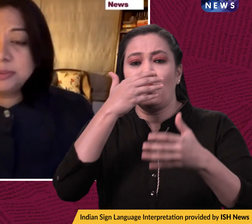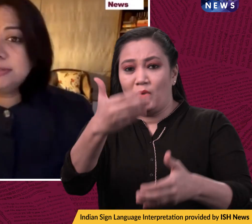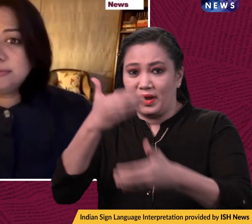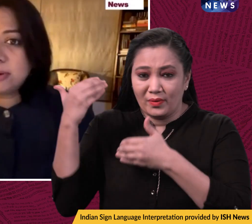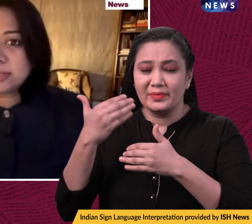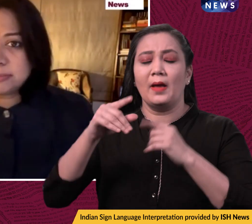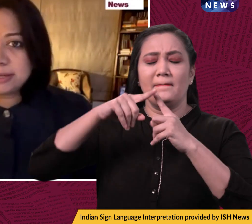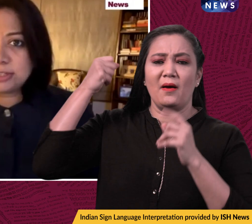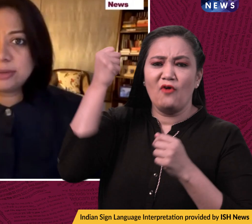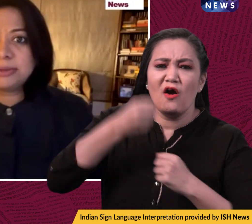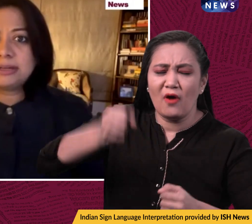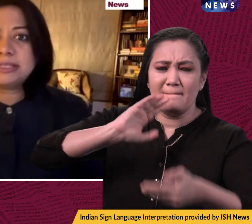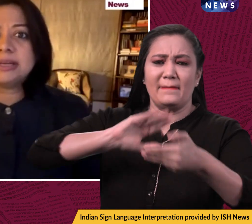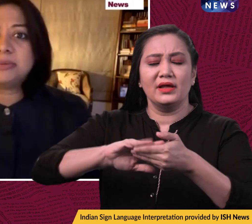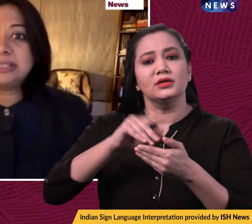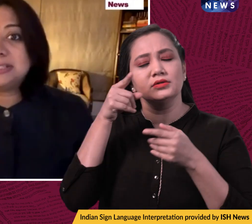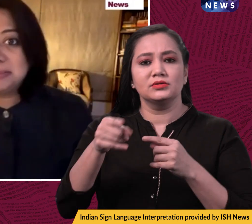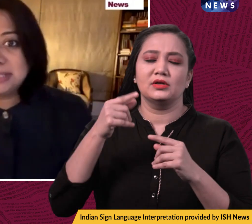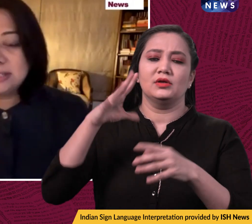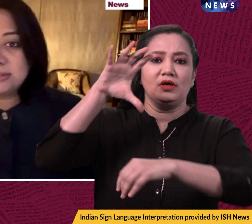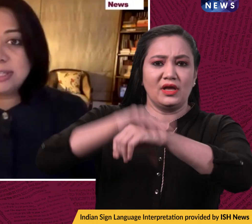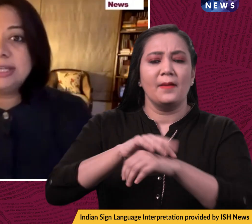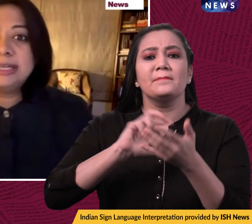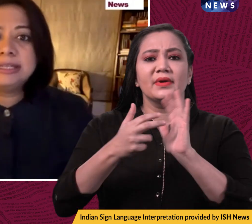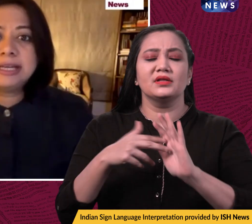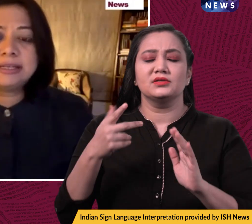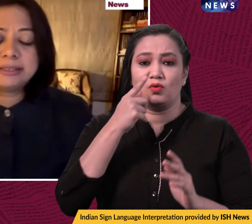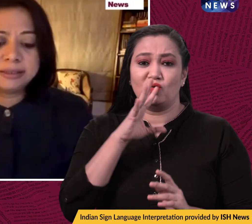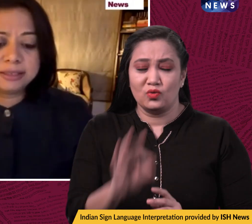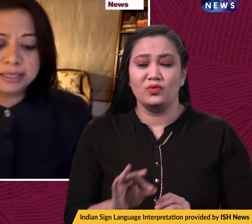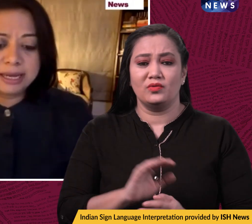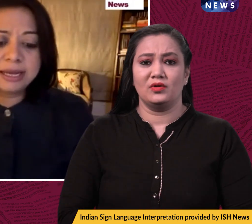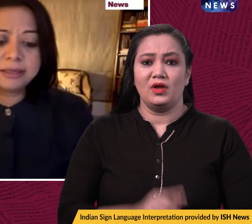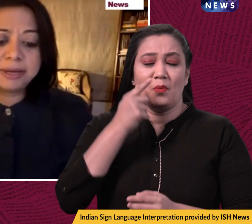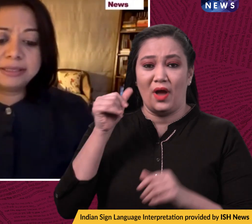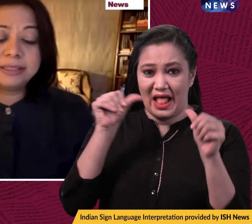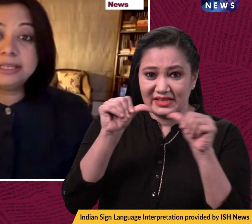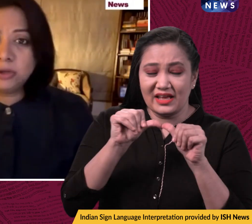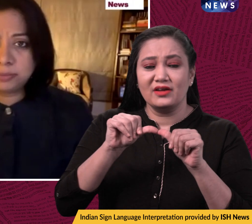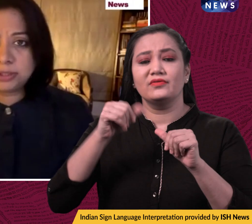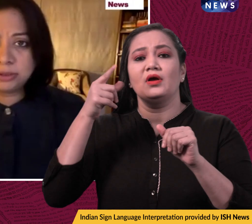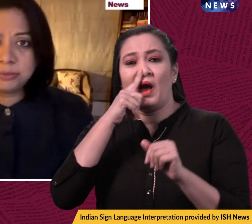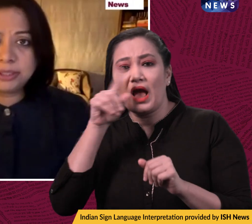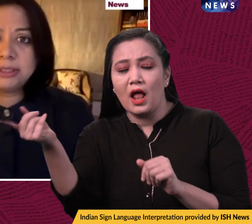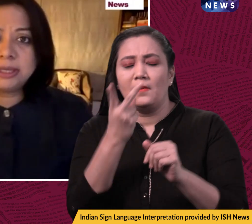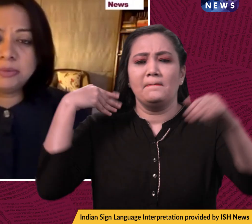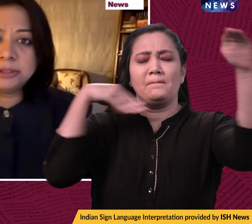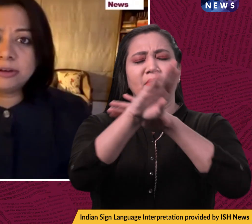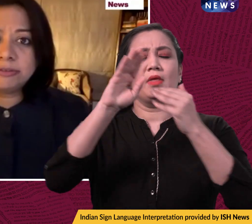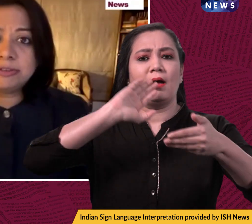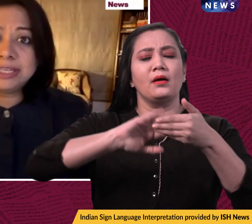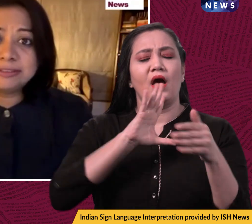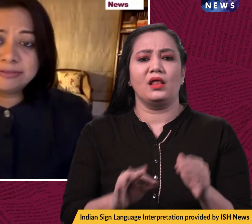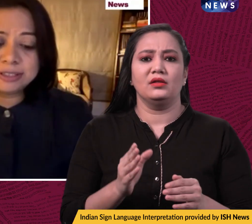of a woman in forced marriage. Now, we understand what this means is really that he had apparently eloped with a